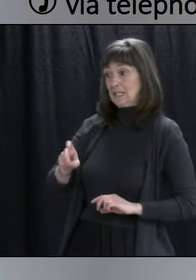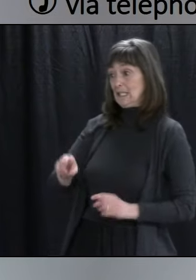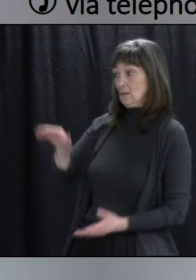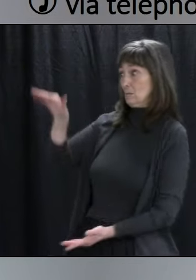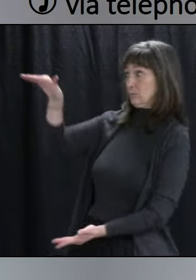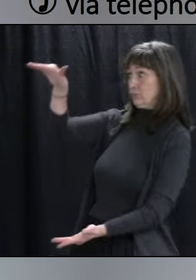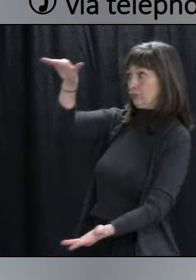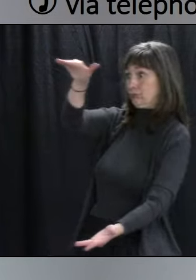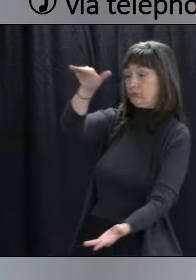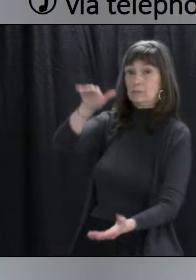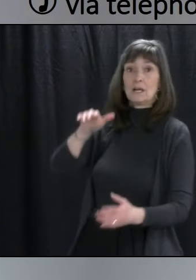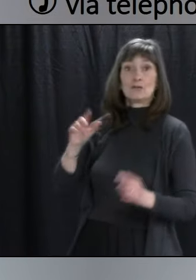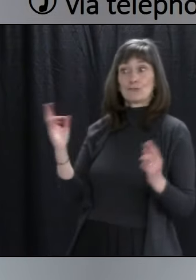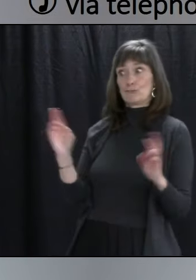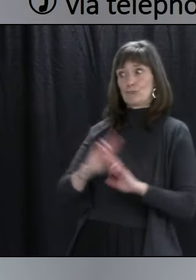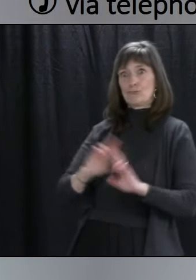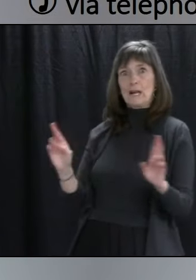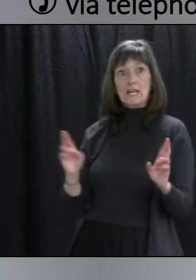coming.